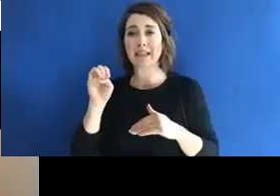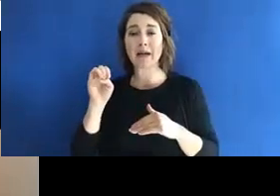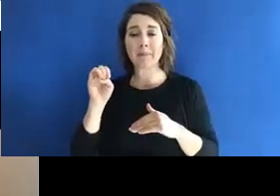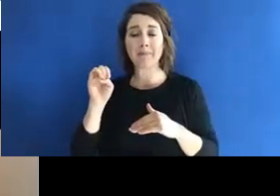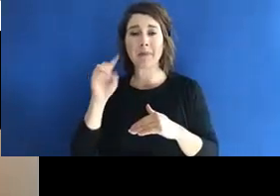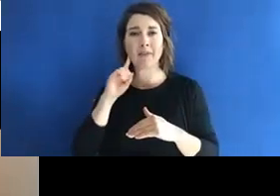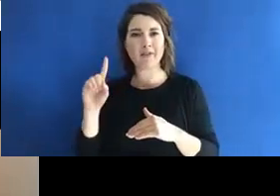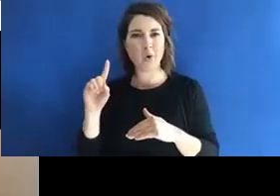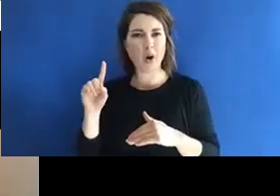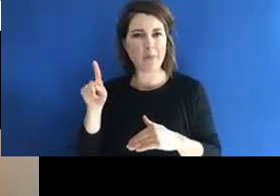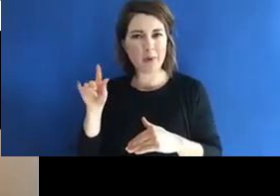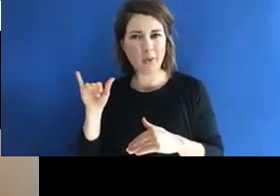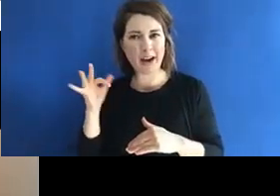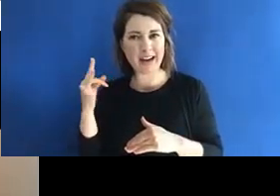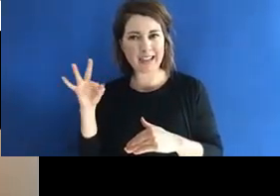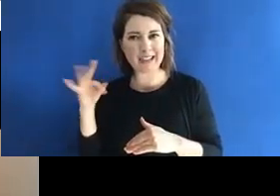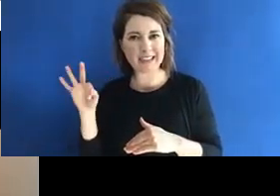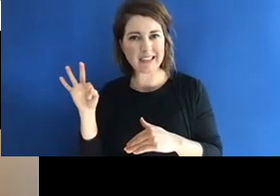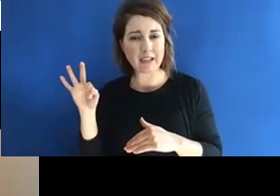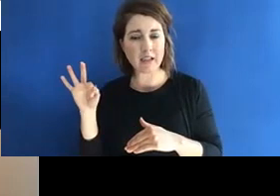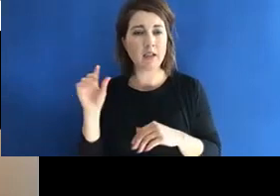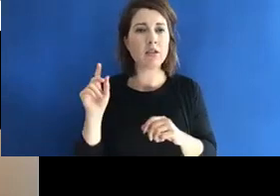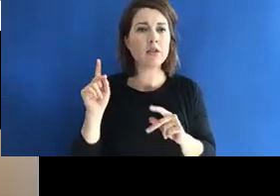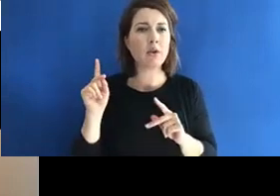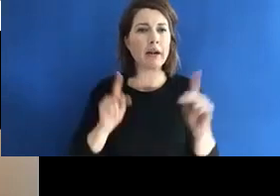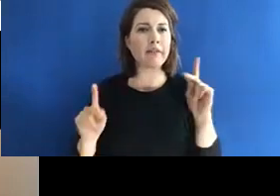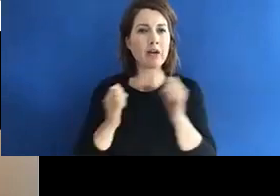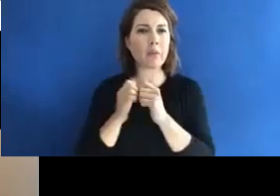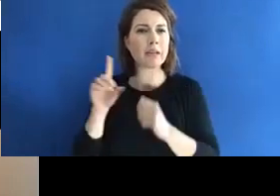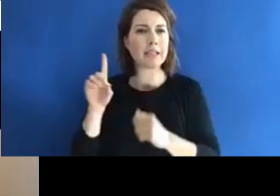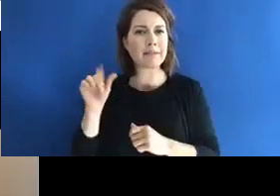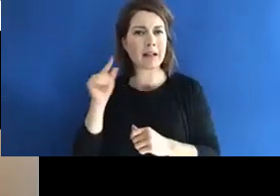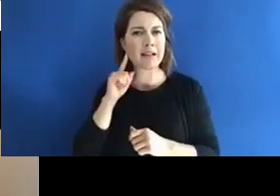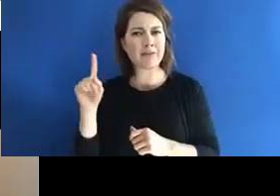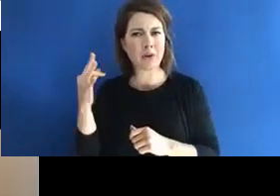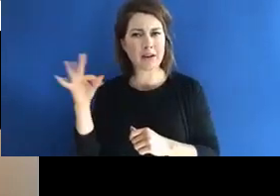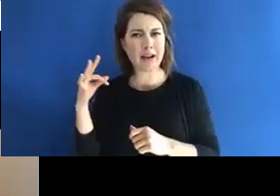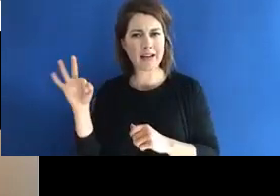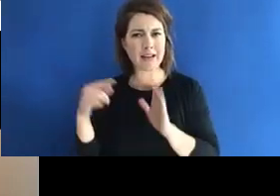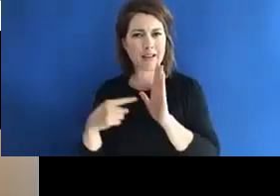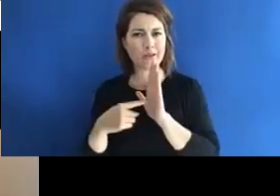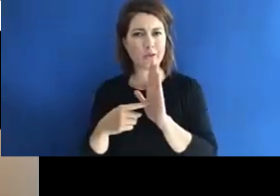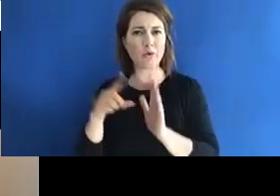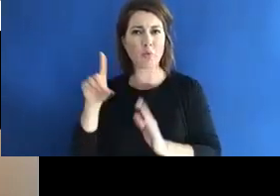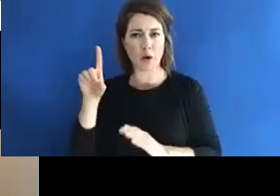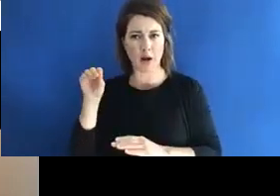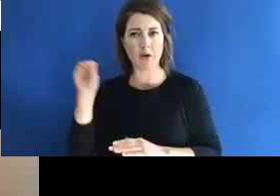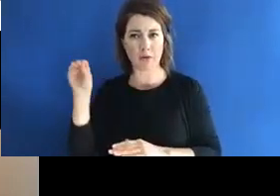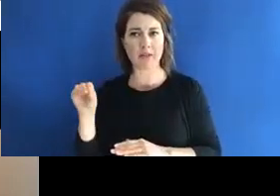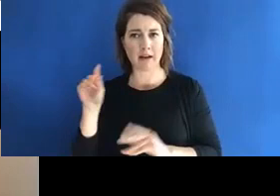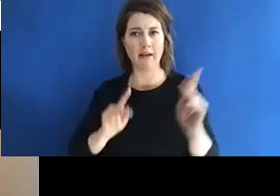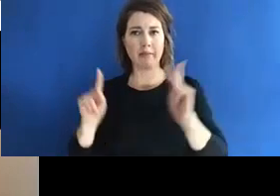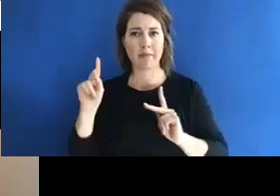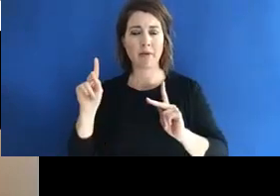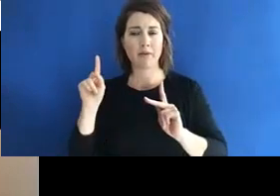see there that our individuals with disabilities in program year 19 reflects 100% of the people we're